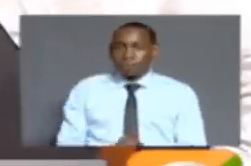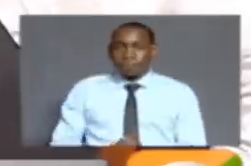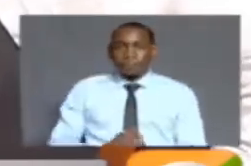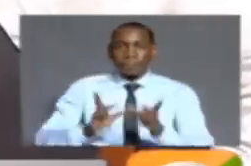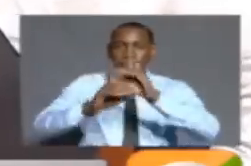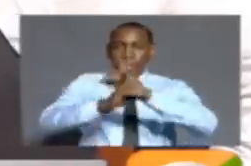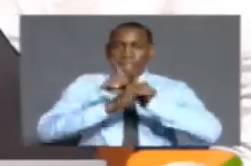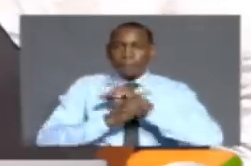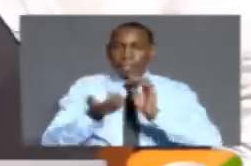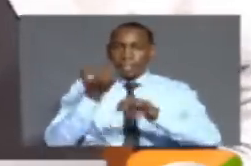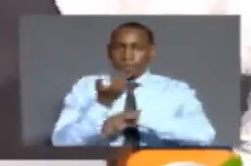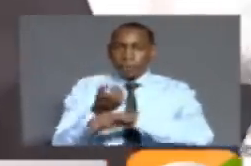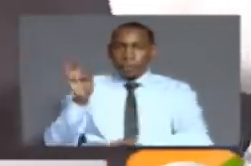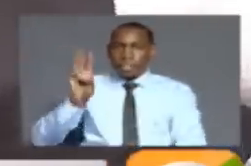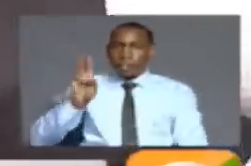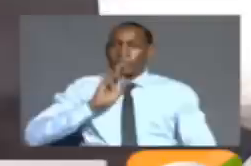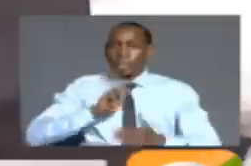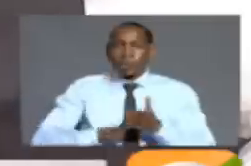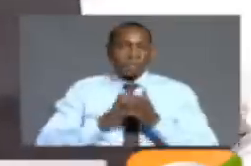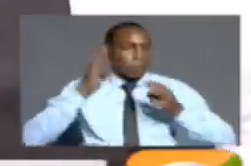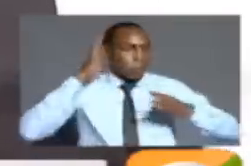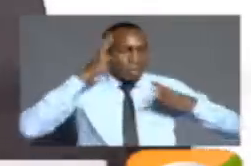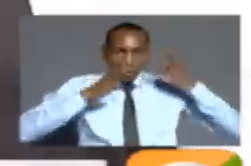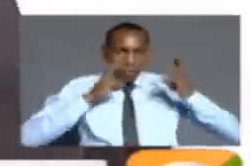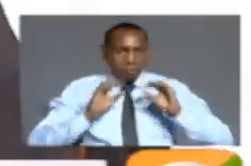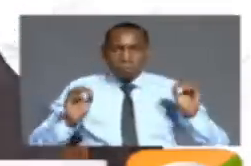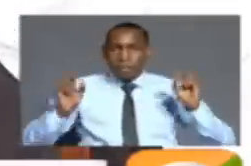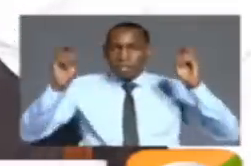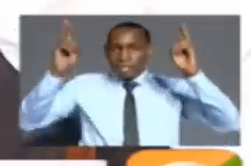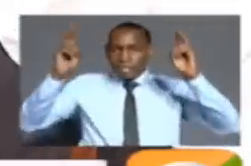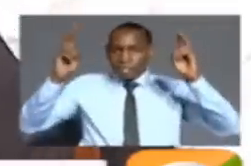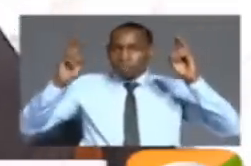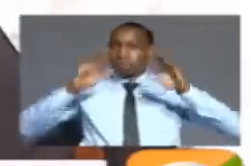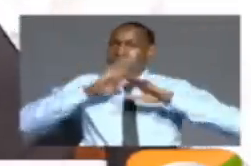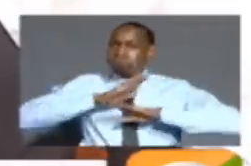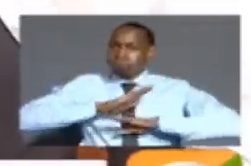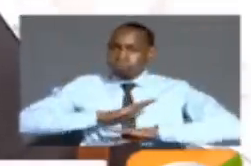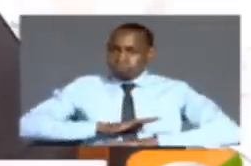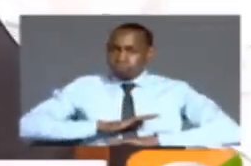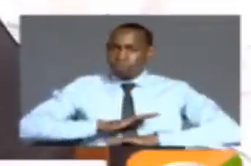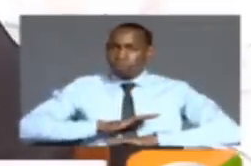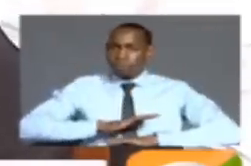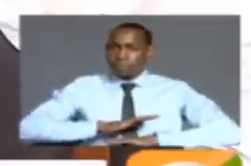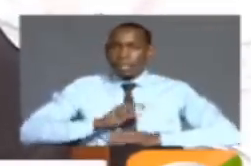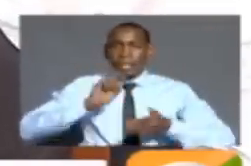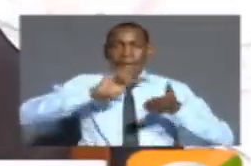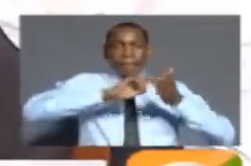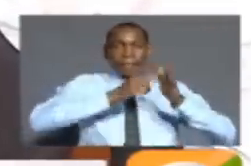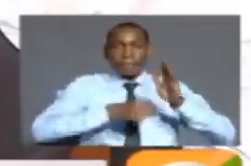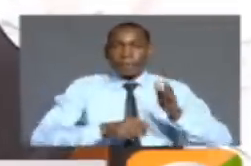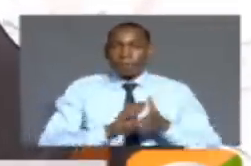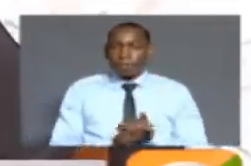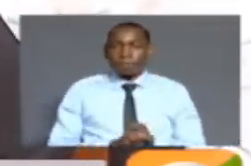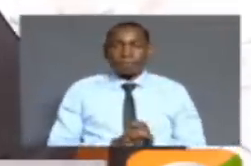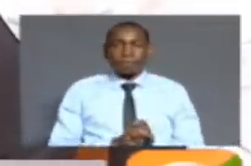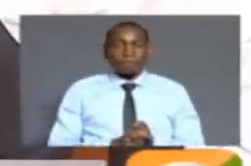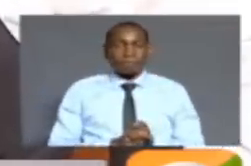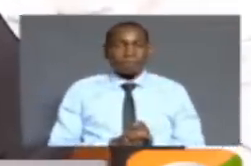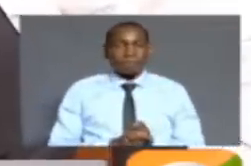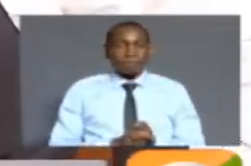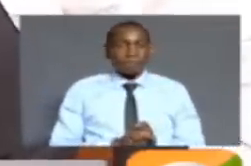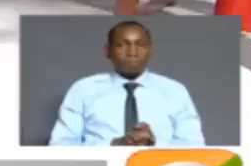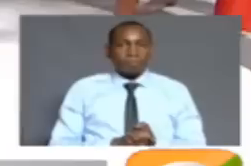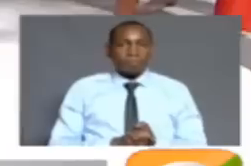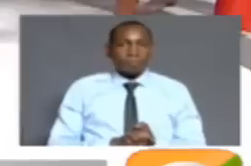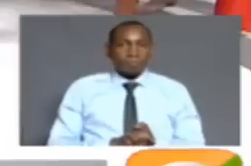defended Waititu. Says, don't worry, Imambo Watulize. Meaning, you know, all those... I'll tell you.